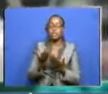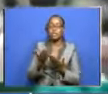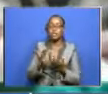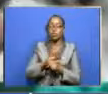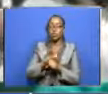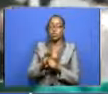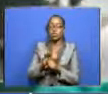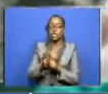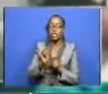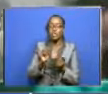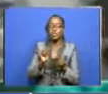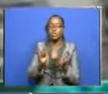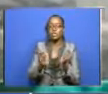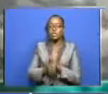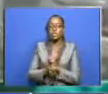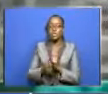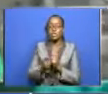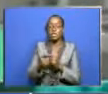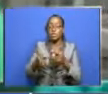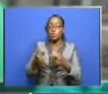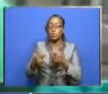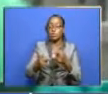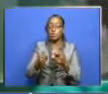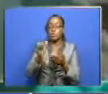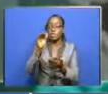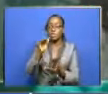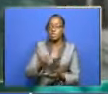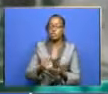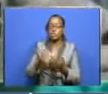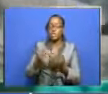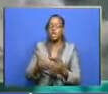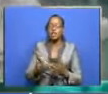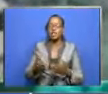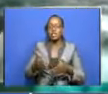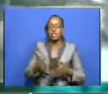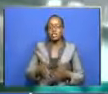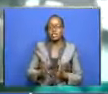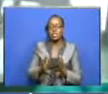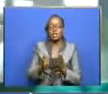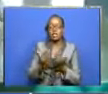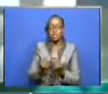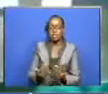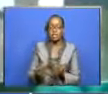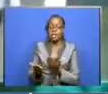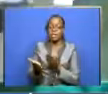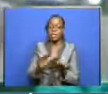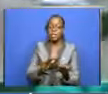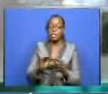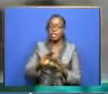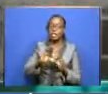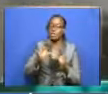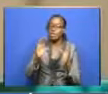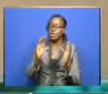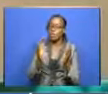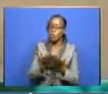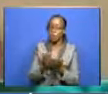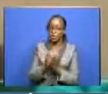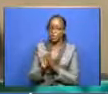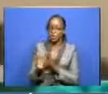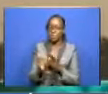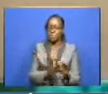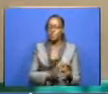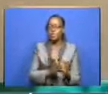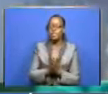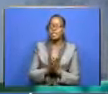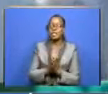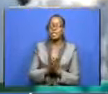could reverse decades of progress in reducing child mortality and put millions of lives at risk worldwide. Elsewhere, tough new